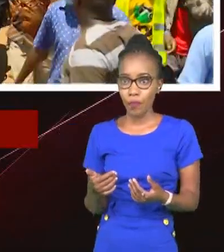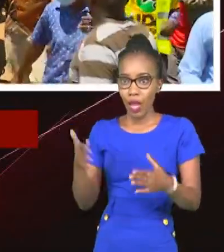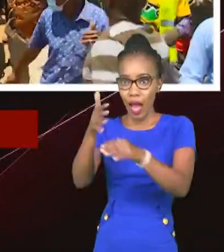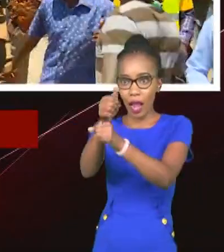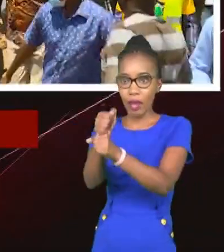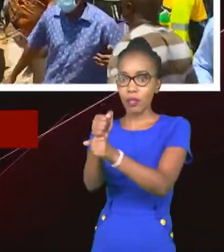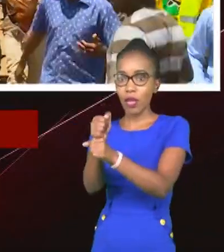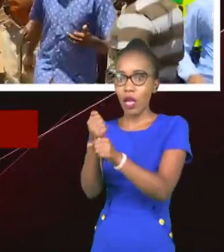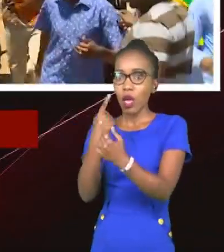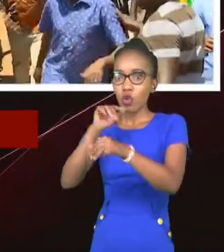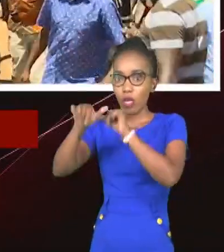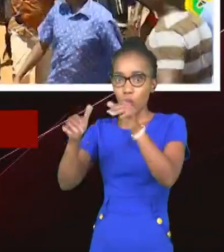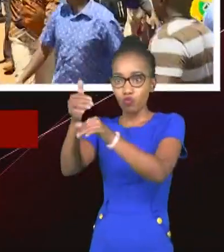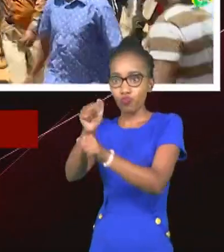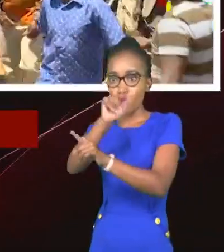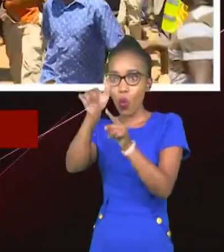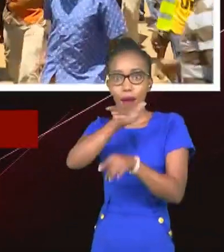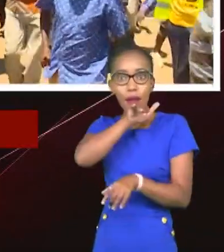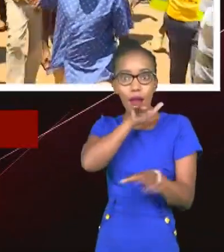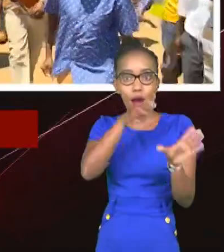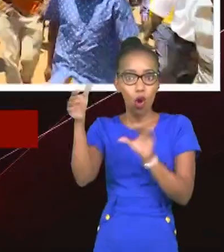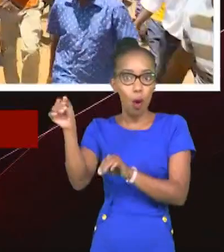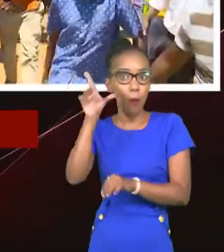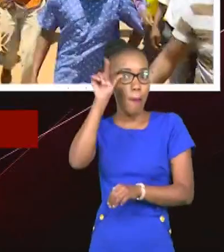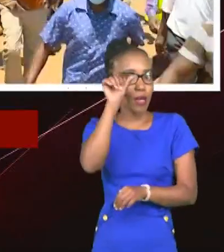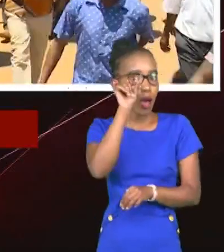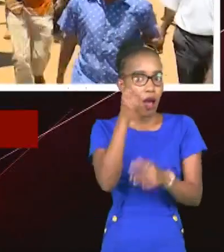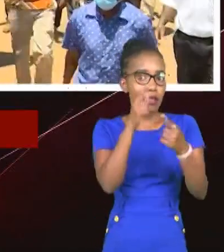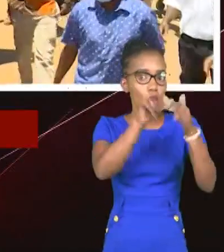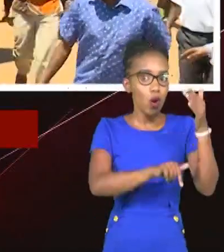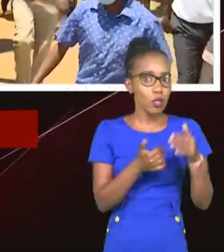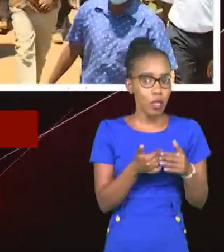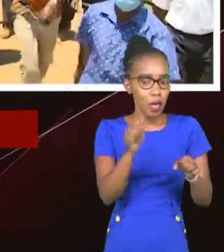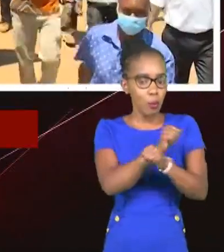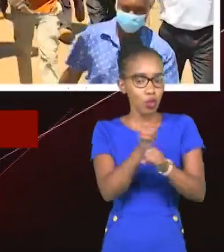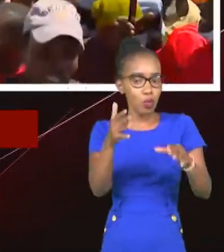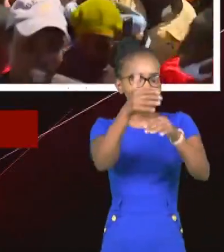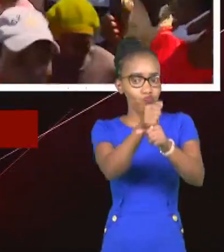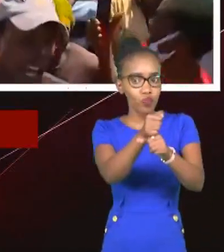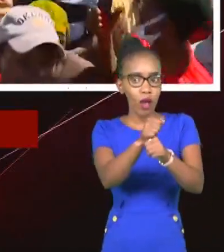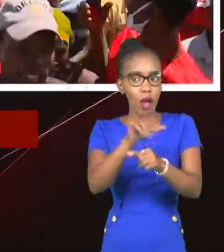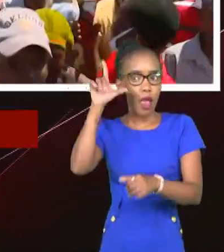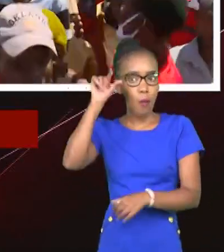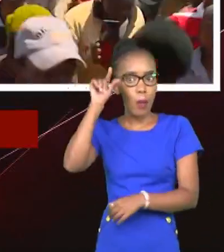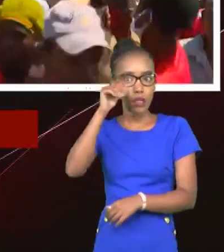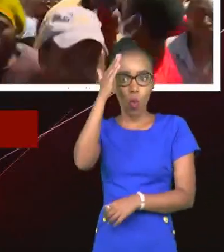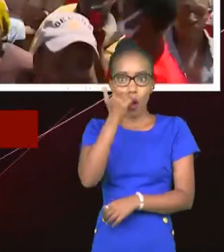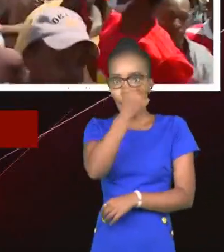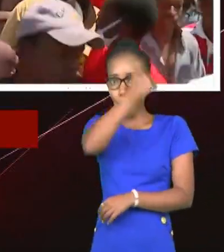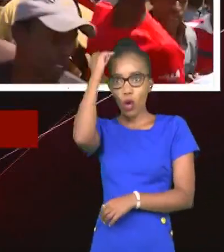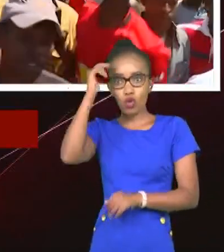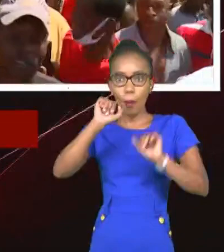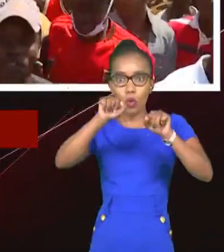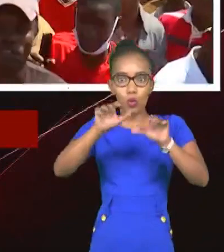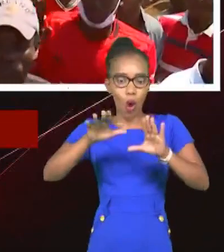alliance. When Raila went to Mombasa, he told Mombasa people, you don't need to form a party here because you can be